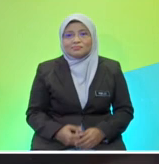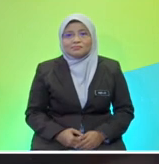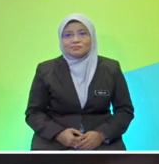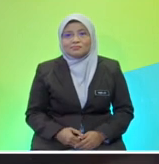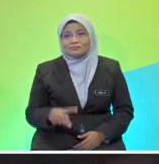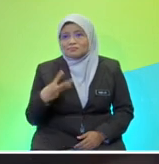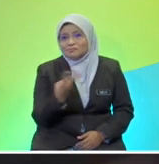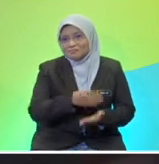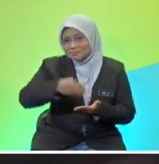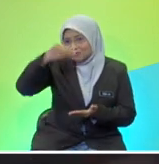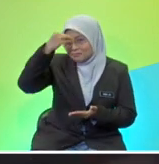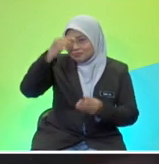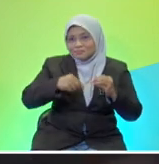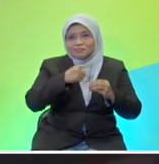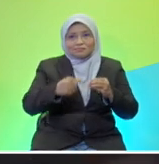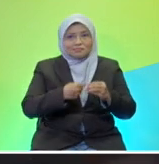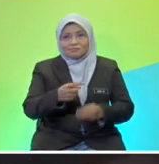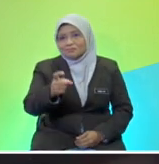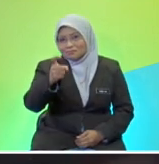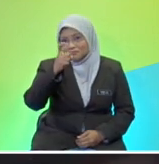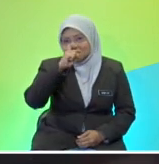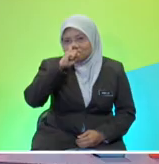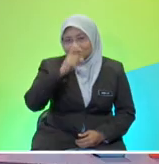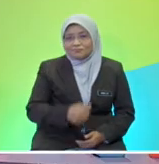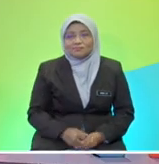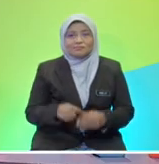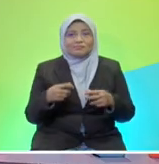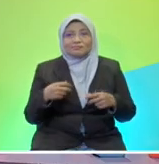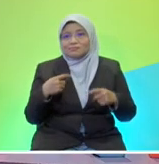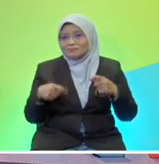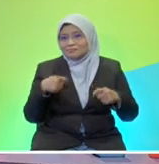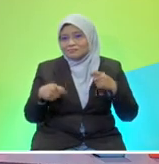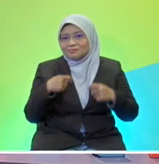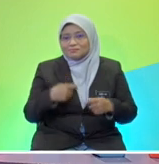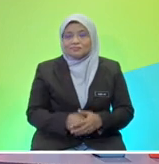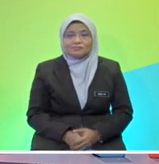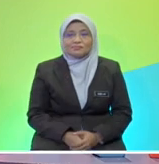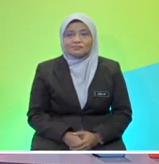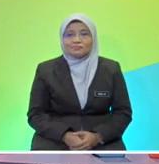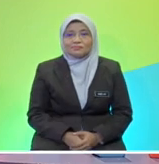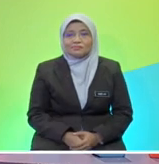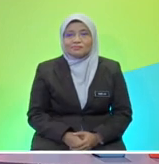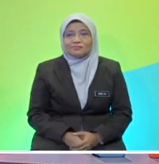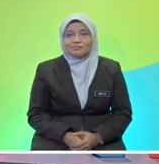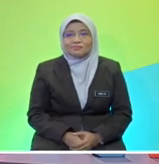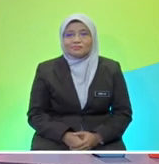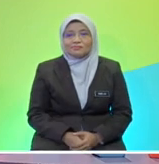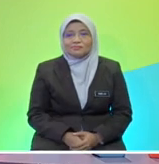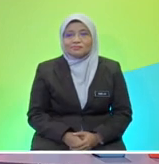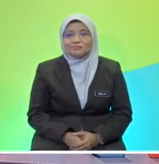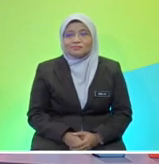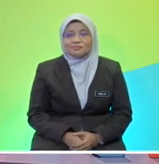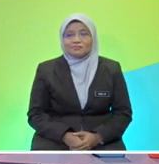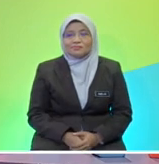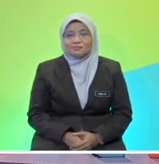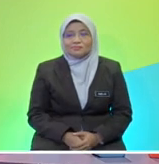toys. Okay, children, we know that toys are children's best friend. We can use toys